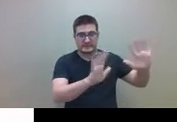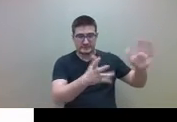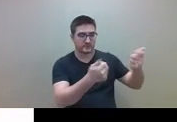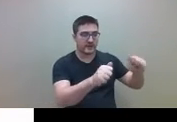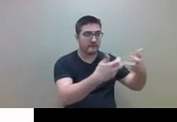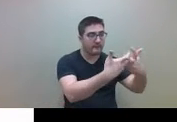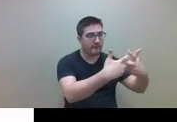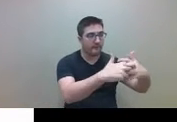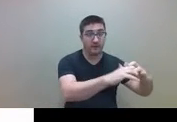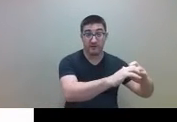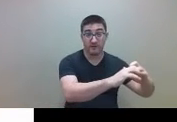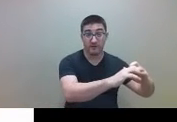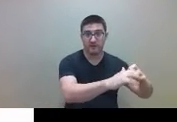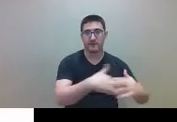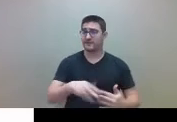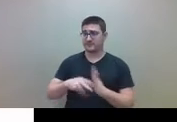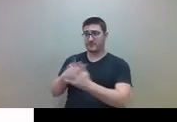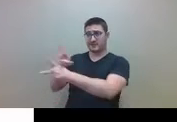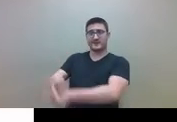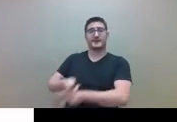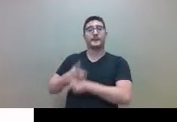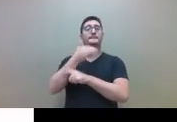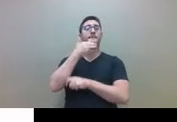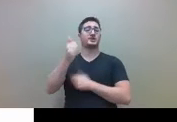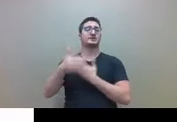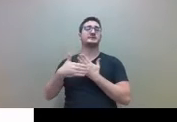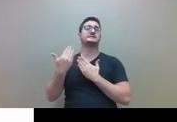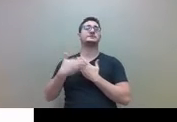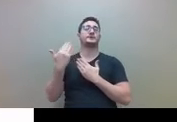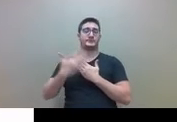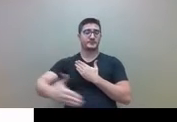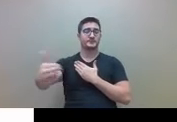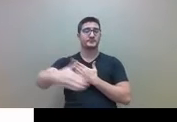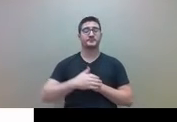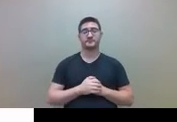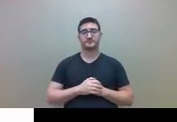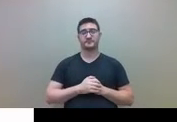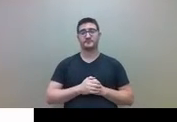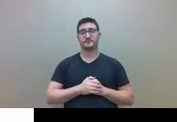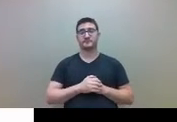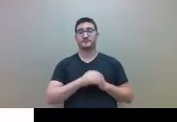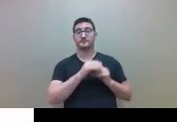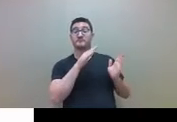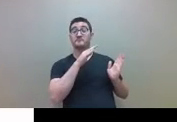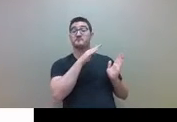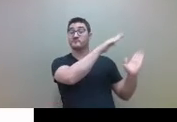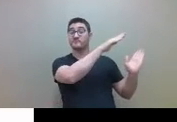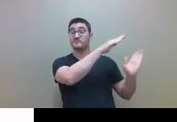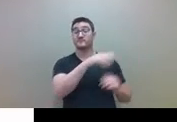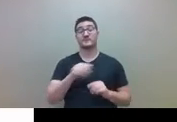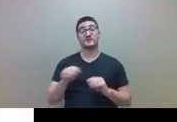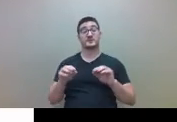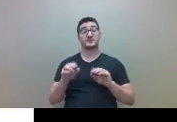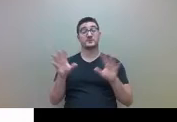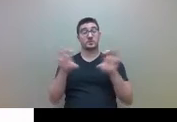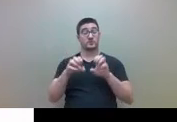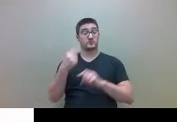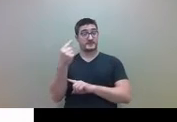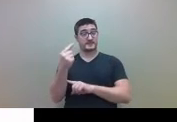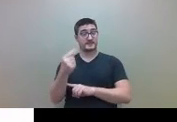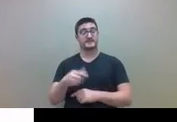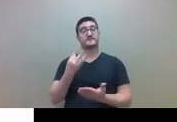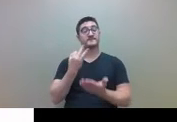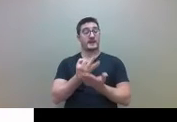Financial. This is really difficult because we live in a society where socioeconomic